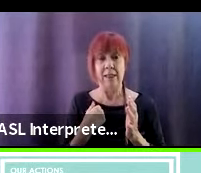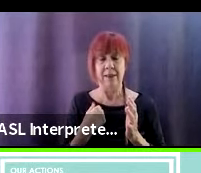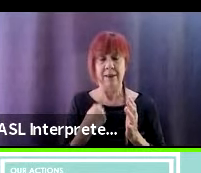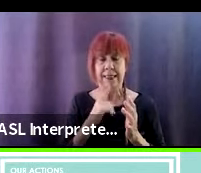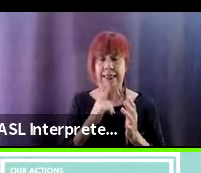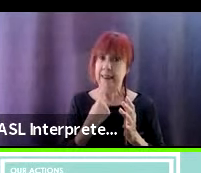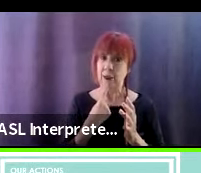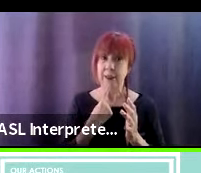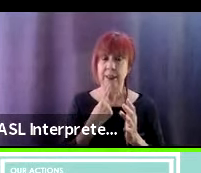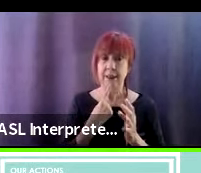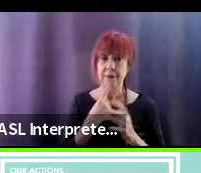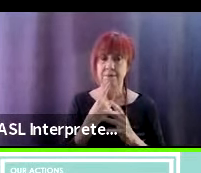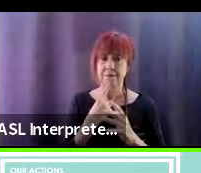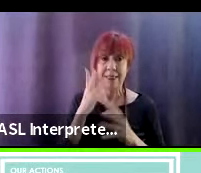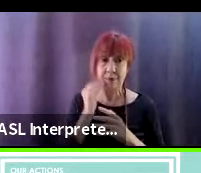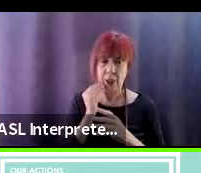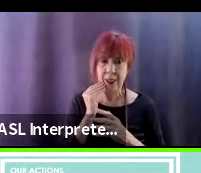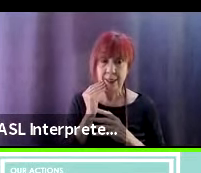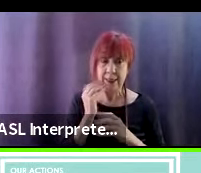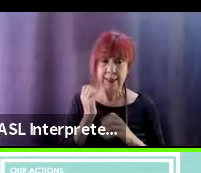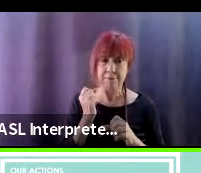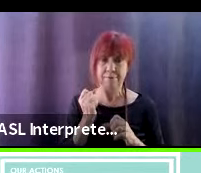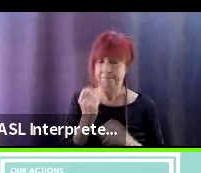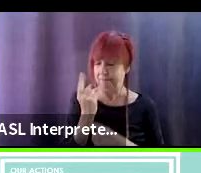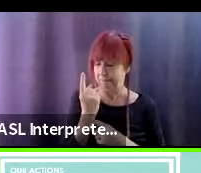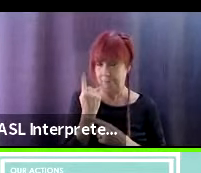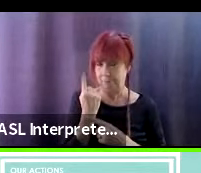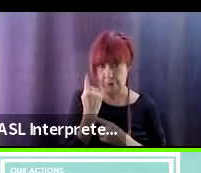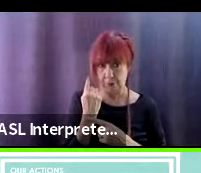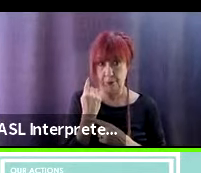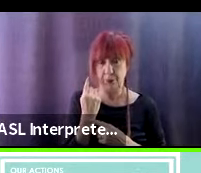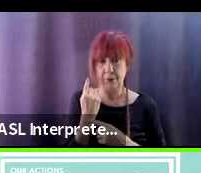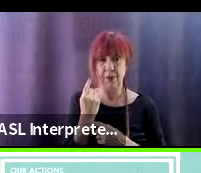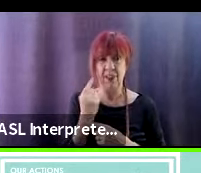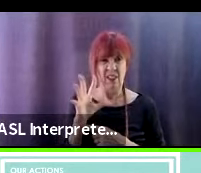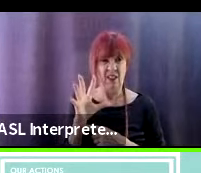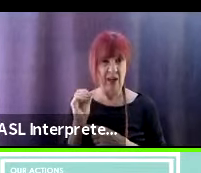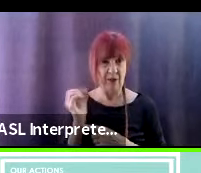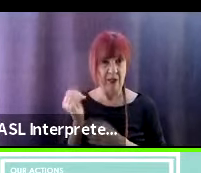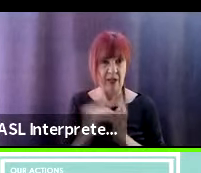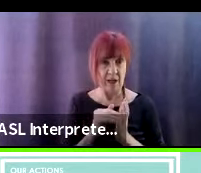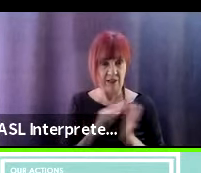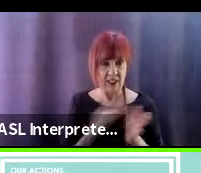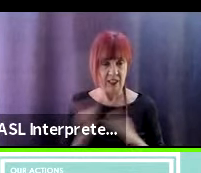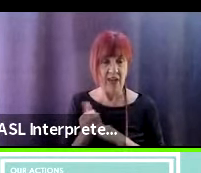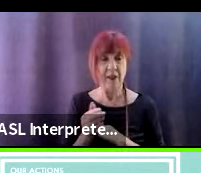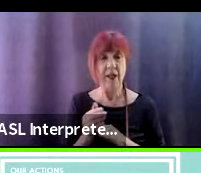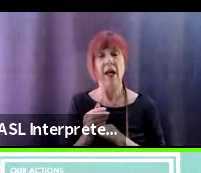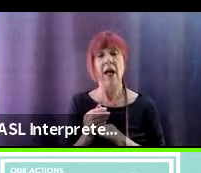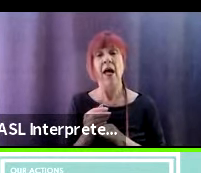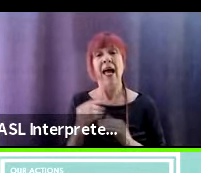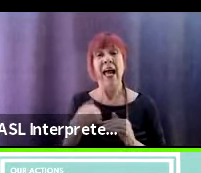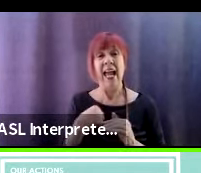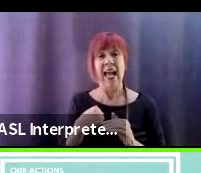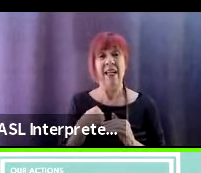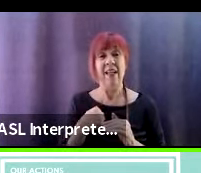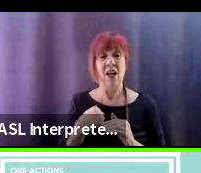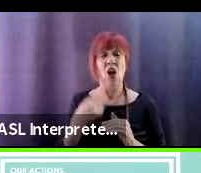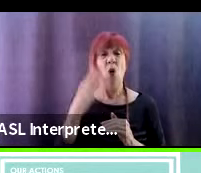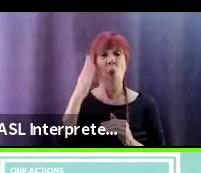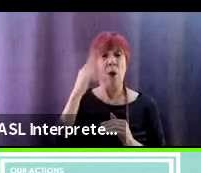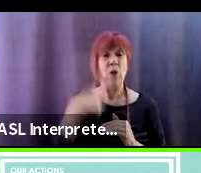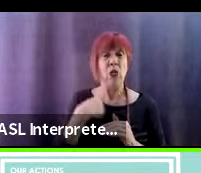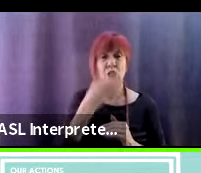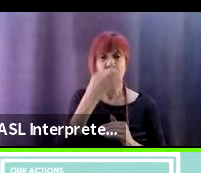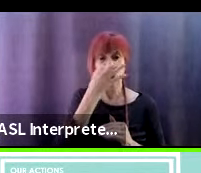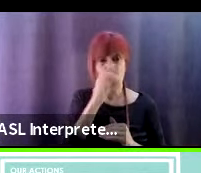and there are a lot of anniversaries, that continue to evolve. And I think we're coming up on the anniversary of the first stay-at-home